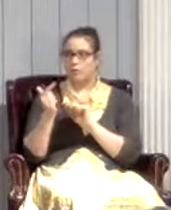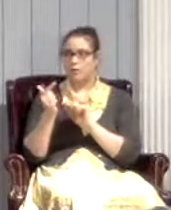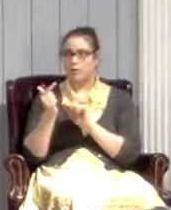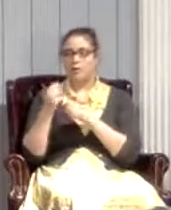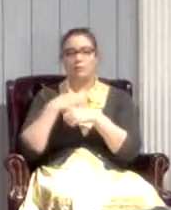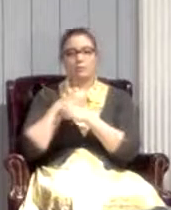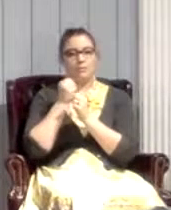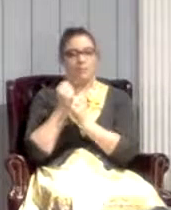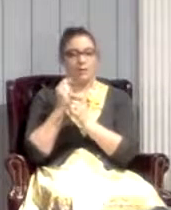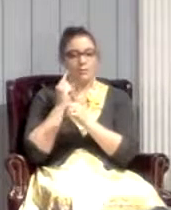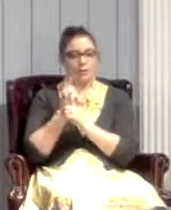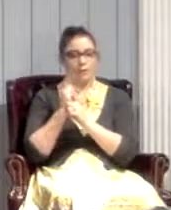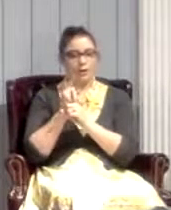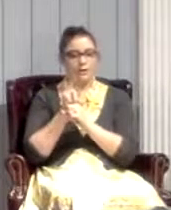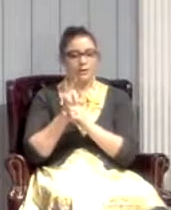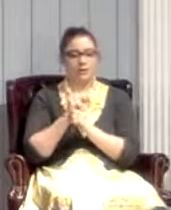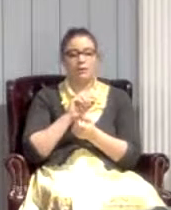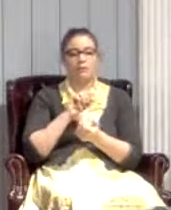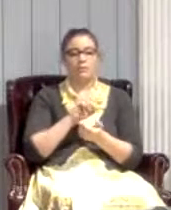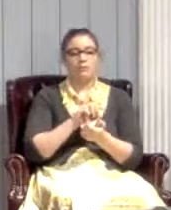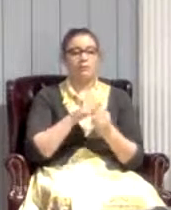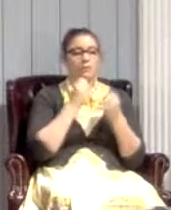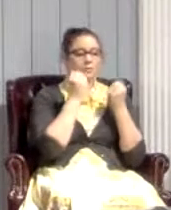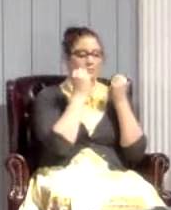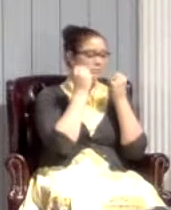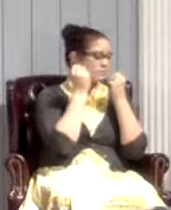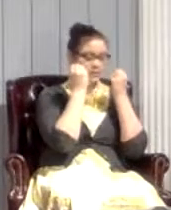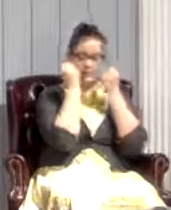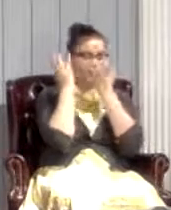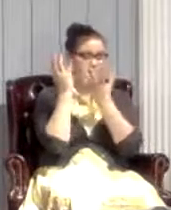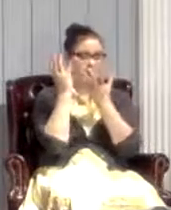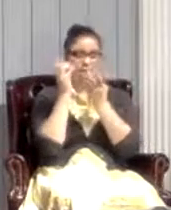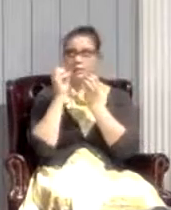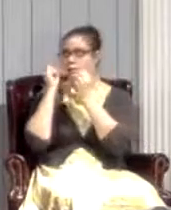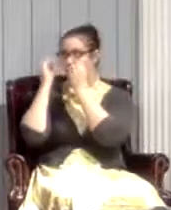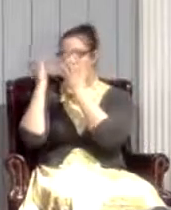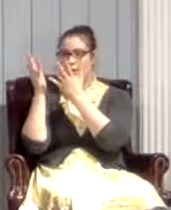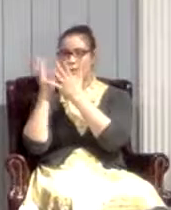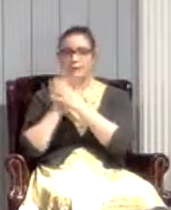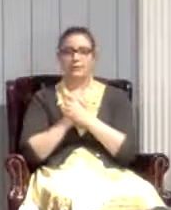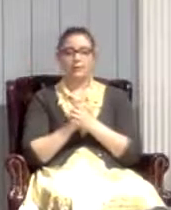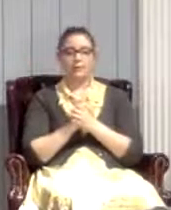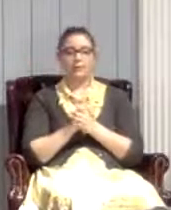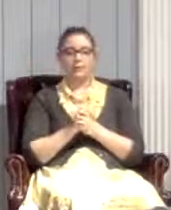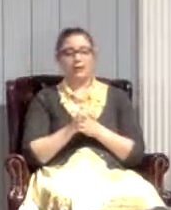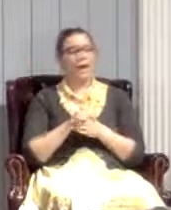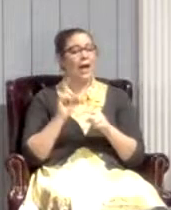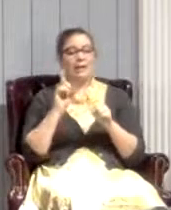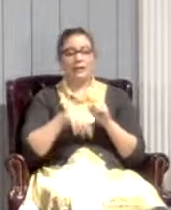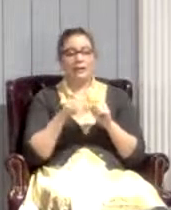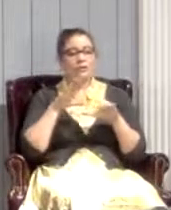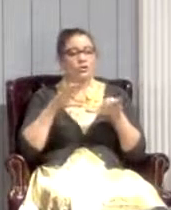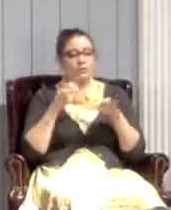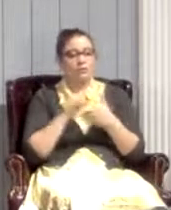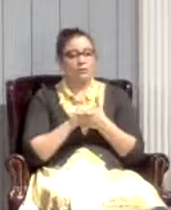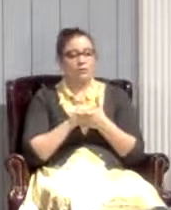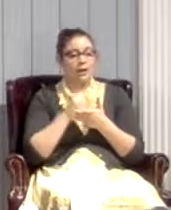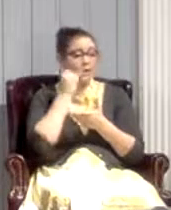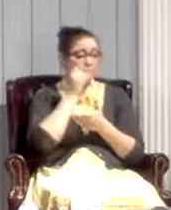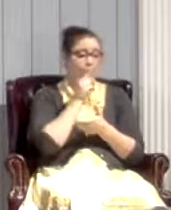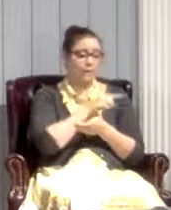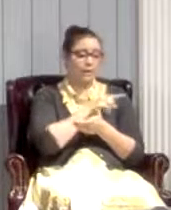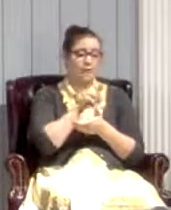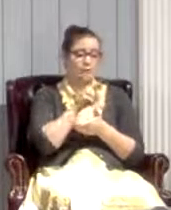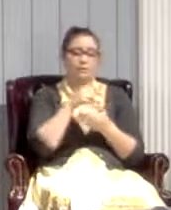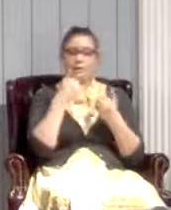obedience. And he says, I can't do it if you're not on my side. If you won't stand behind me, you won't be